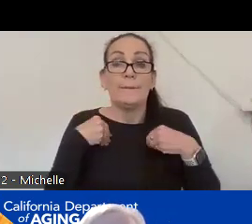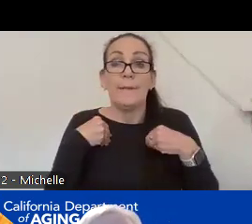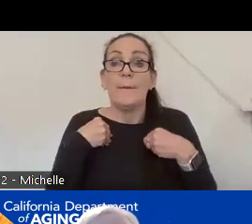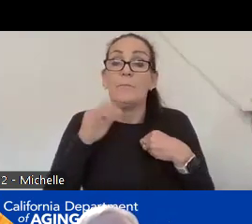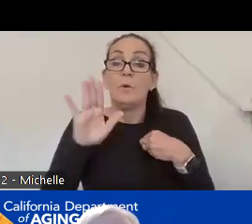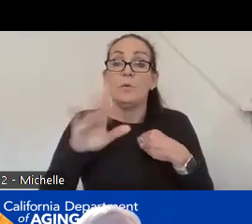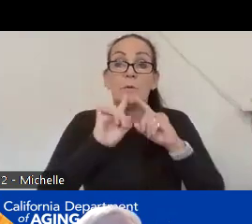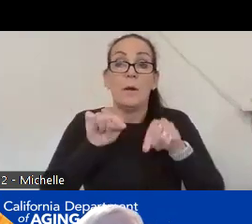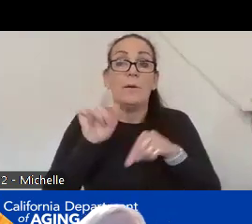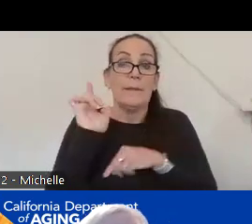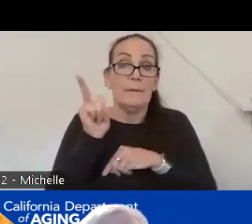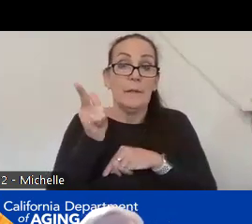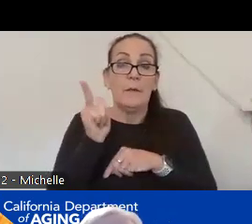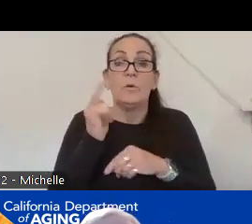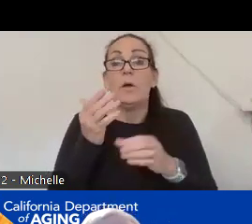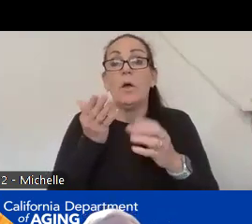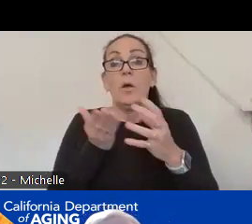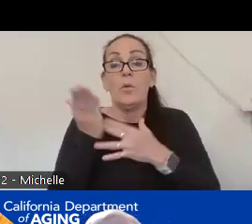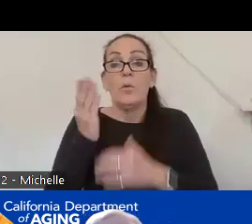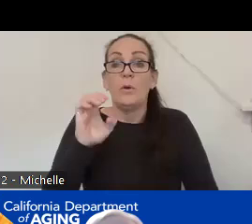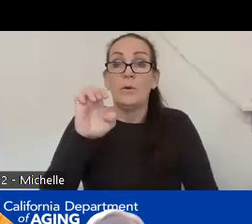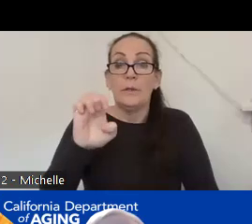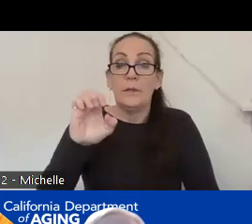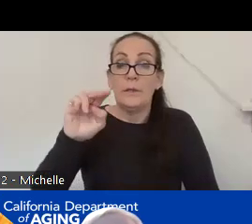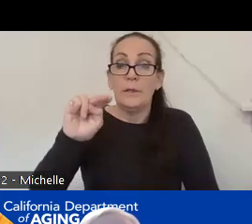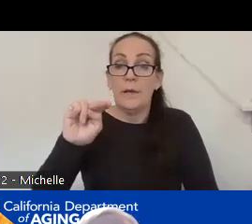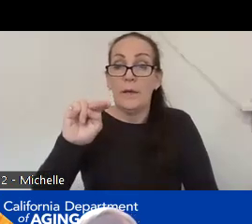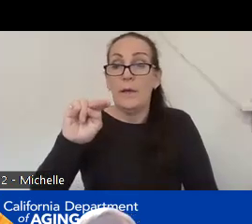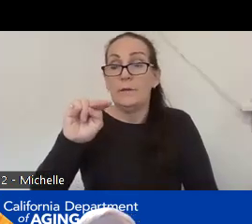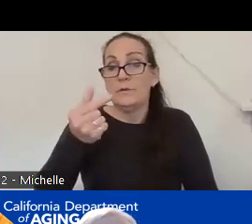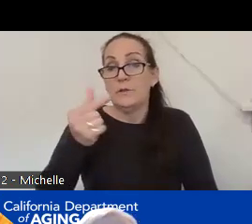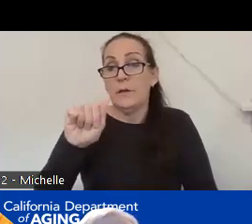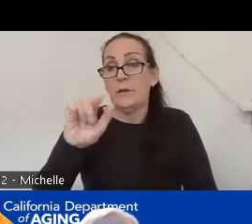through the Engage email box at engage, ENGAGE,